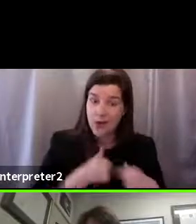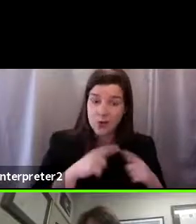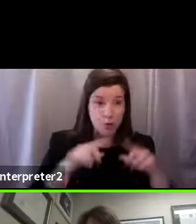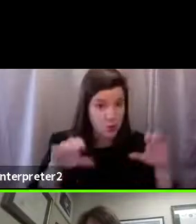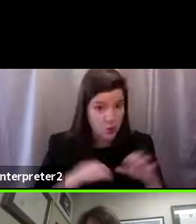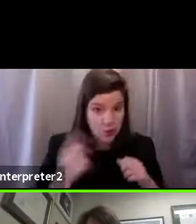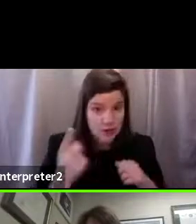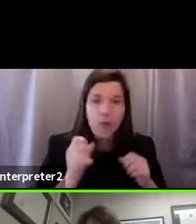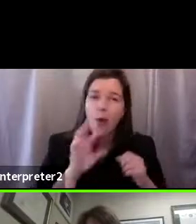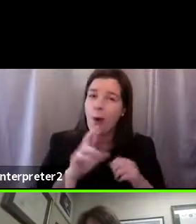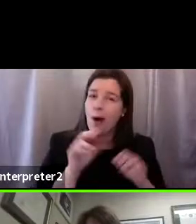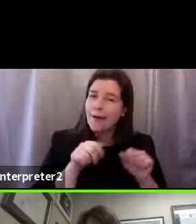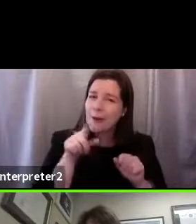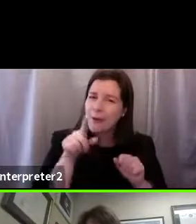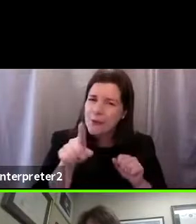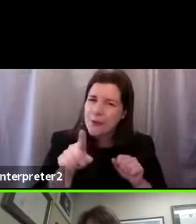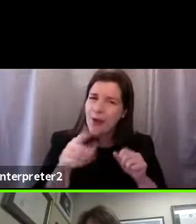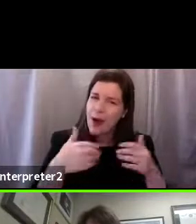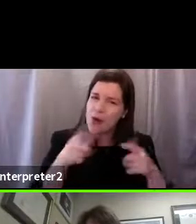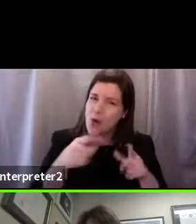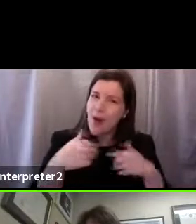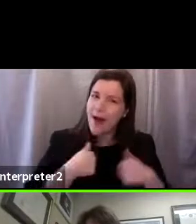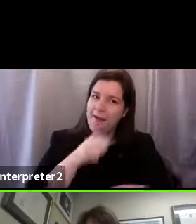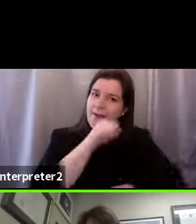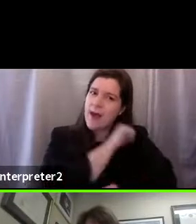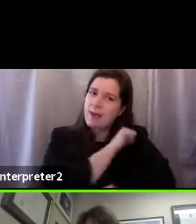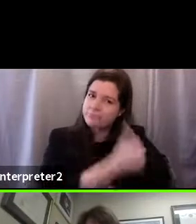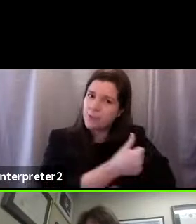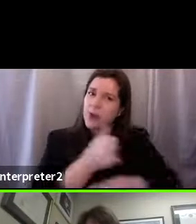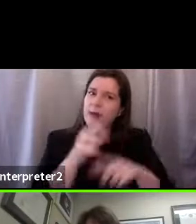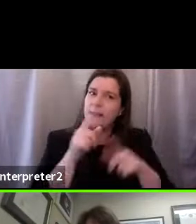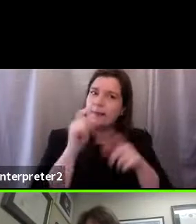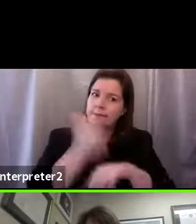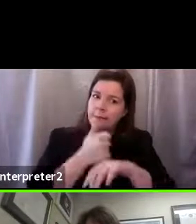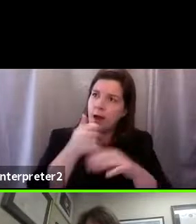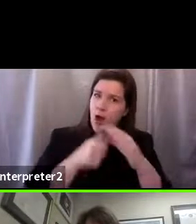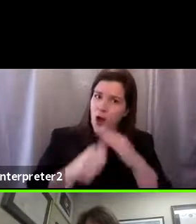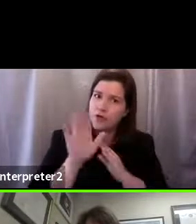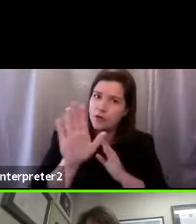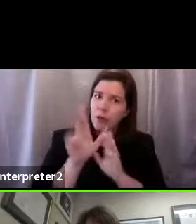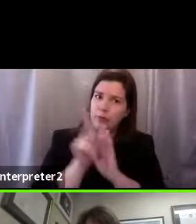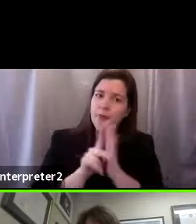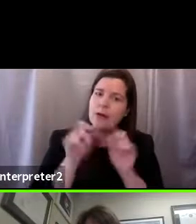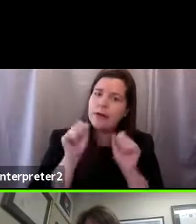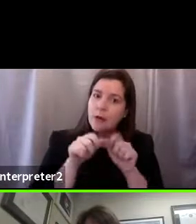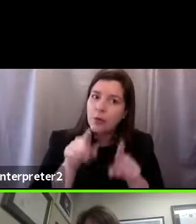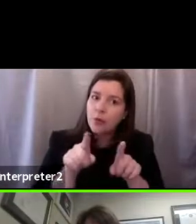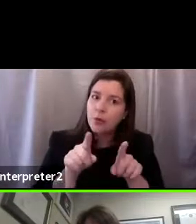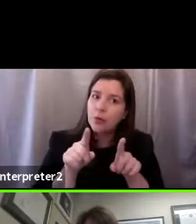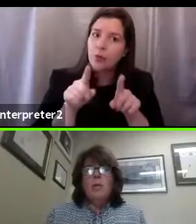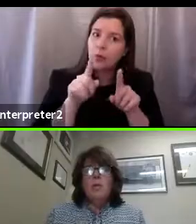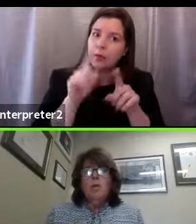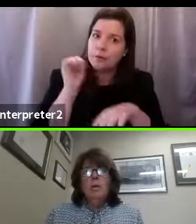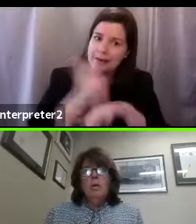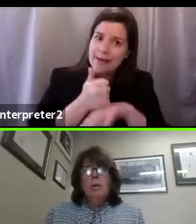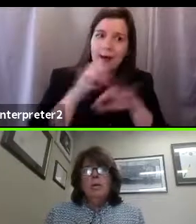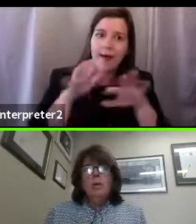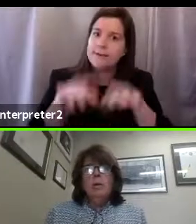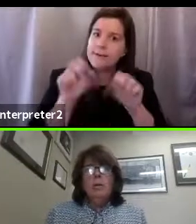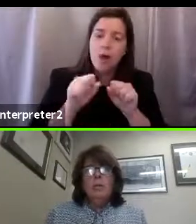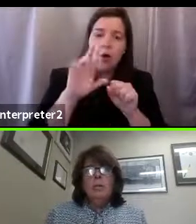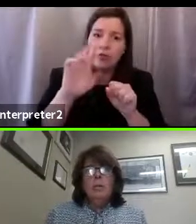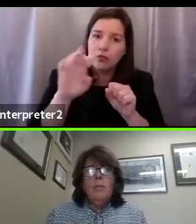the administrative authority that you have, set forth regulations to address this area of concern?